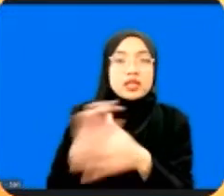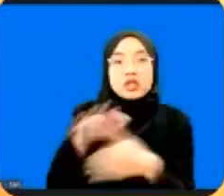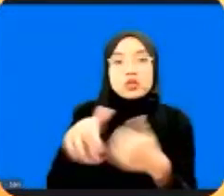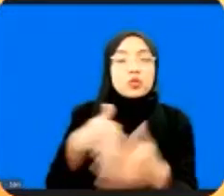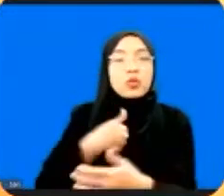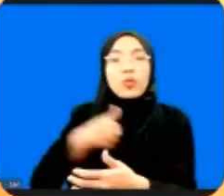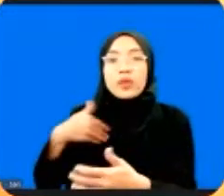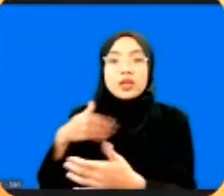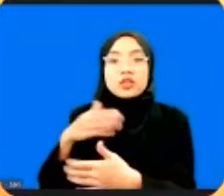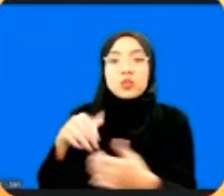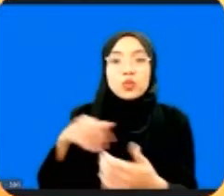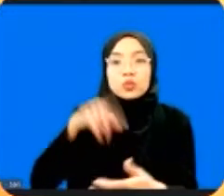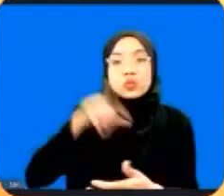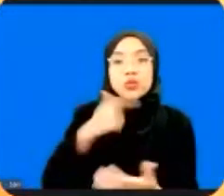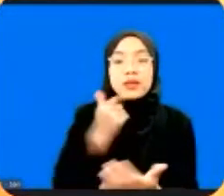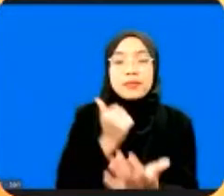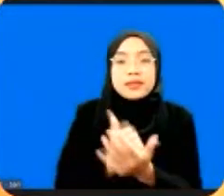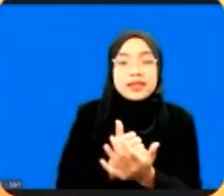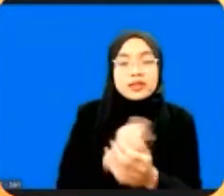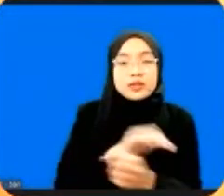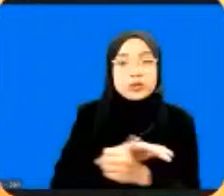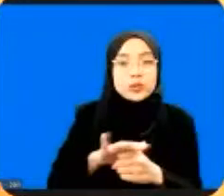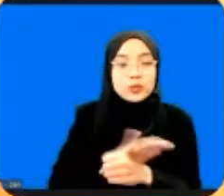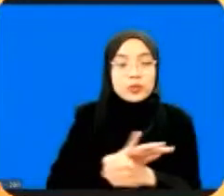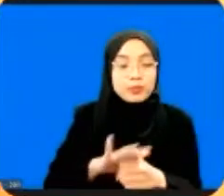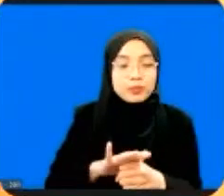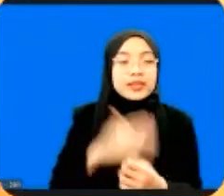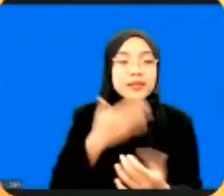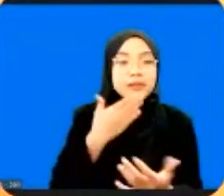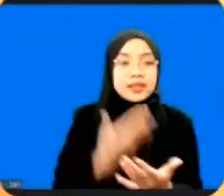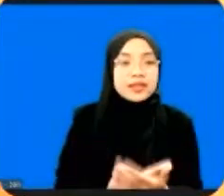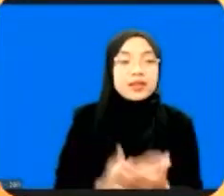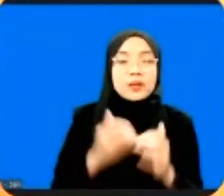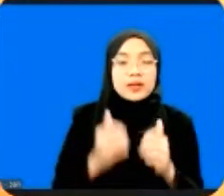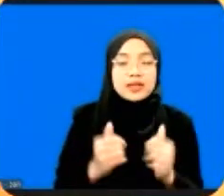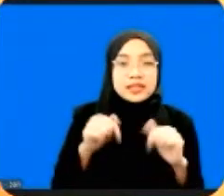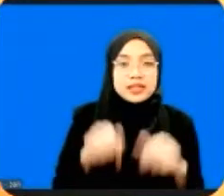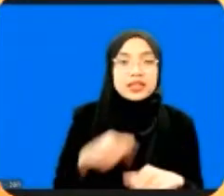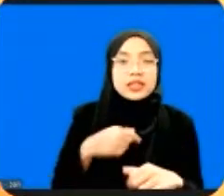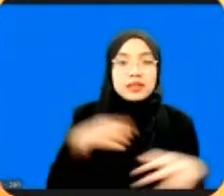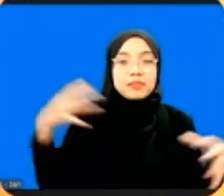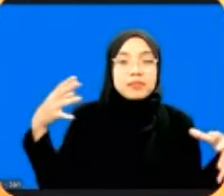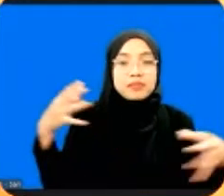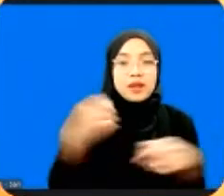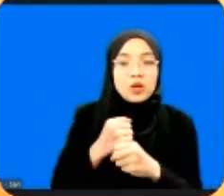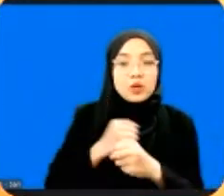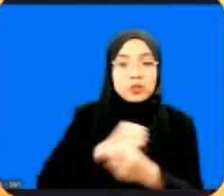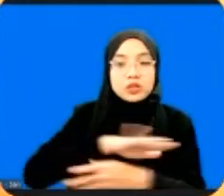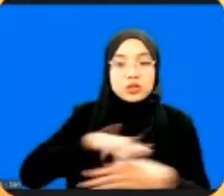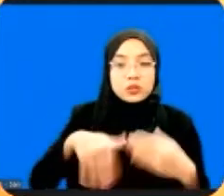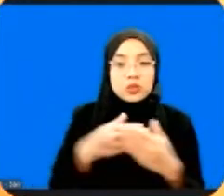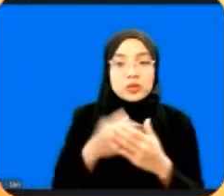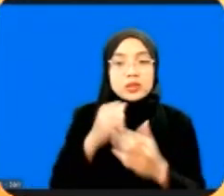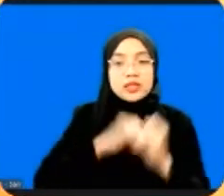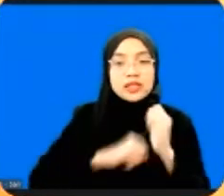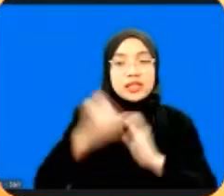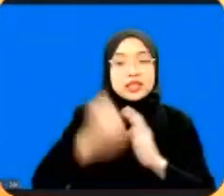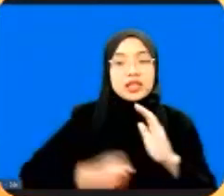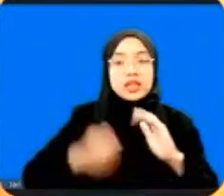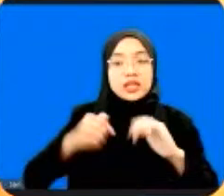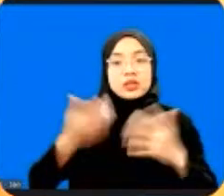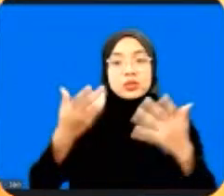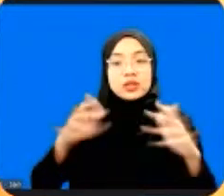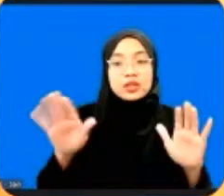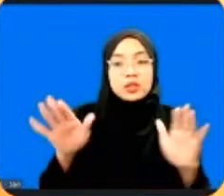All right, thank you. I think we need to wrap up, but we will not going to give you a resume. I think it will